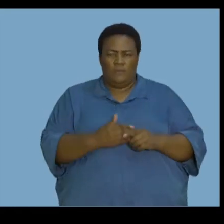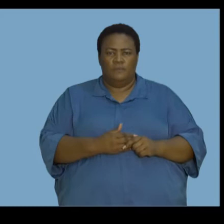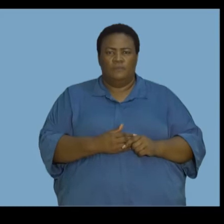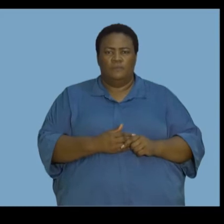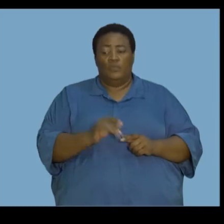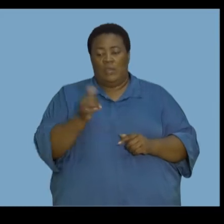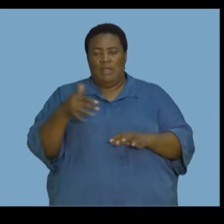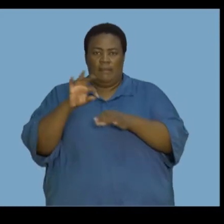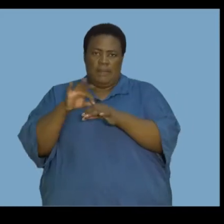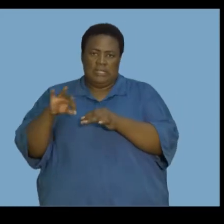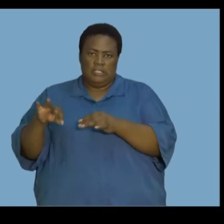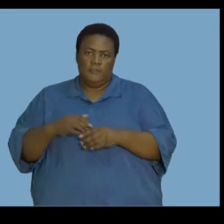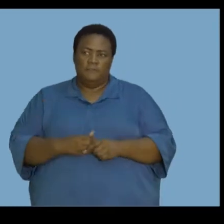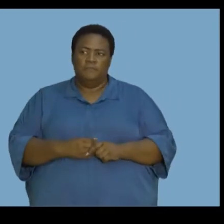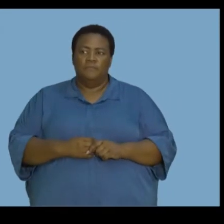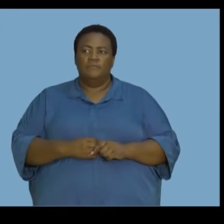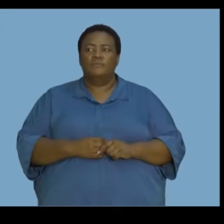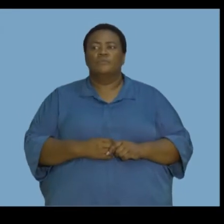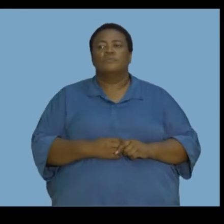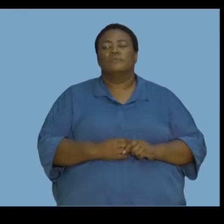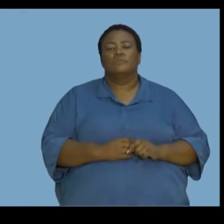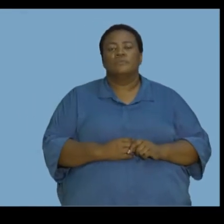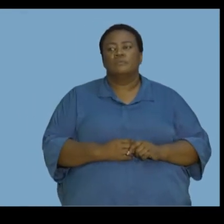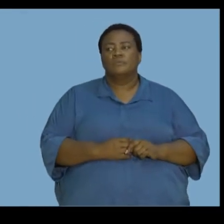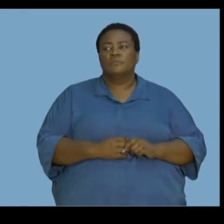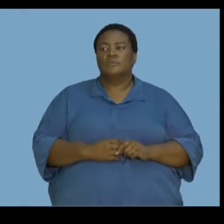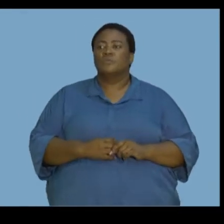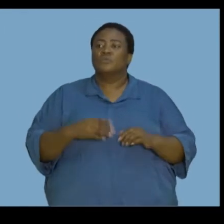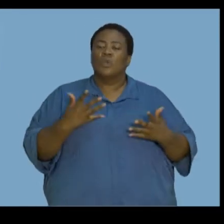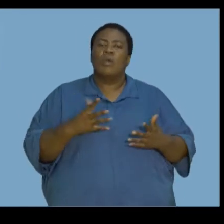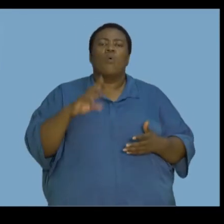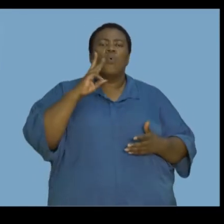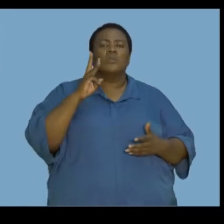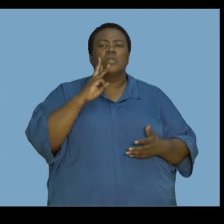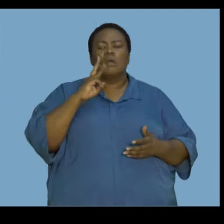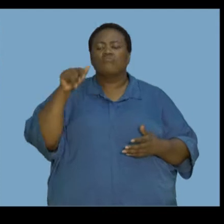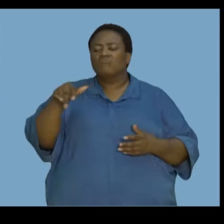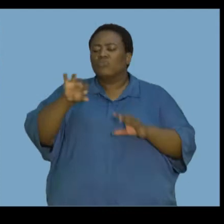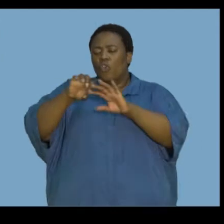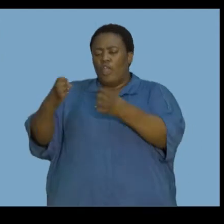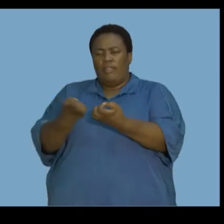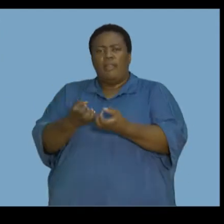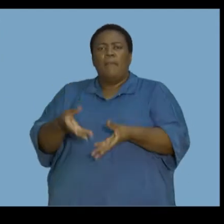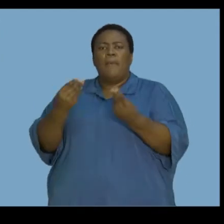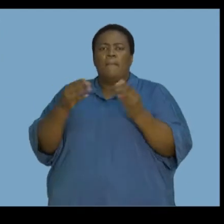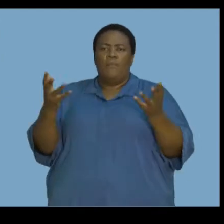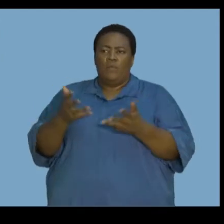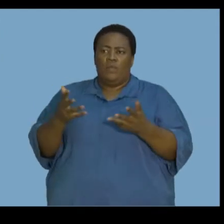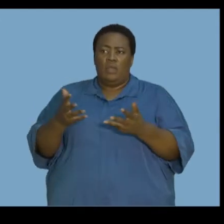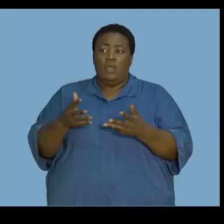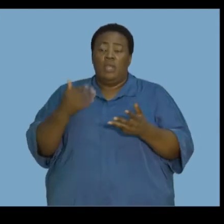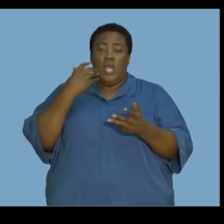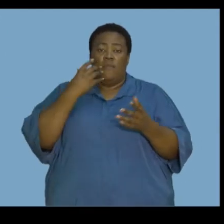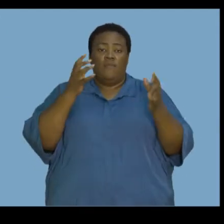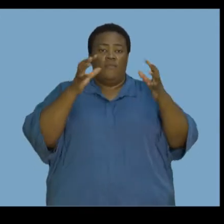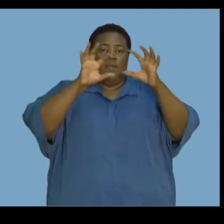to other plants and organisms. So guys, where do you find water on Earth? And so you know that, I mean, if you were to